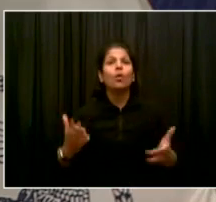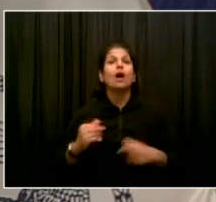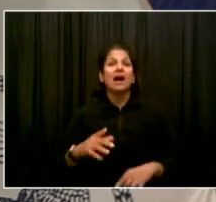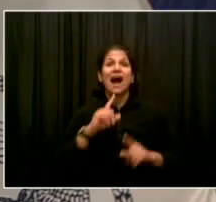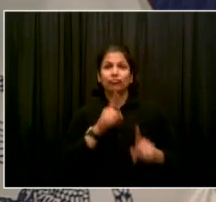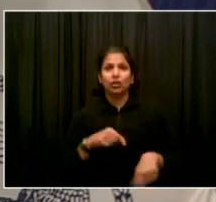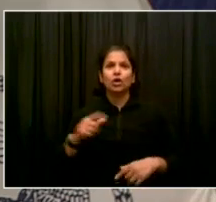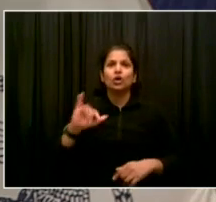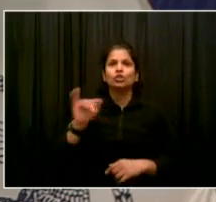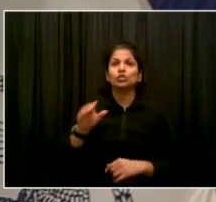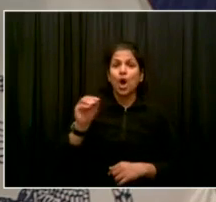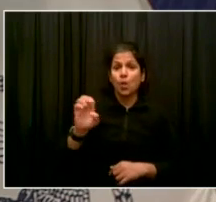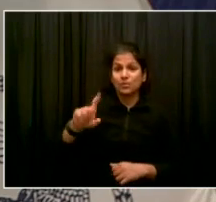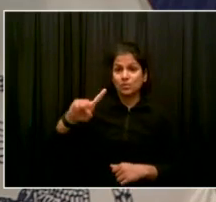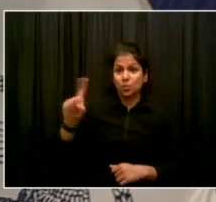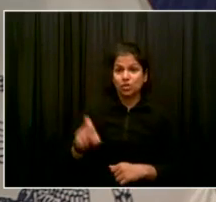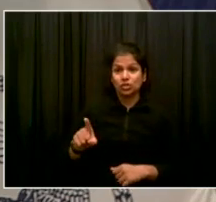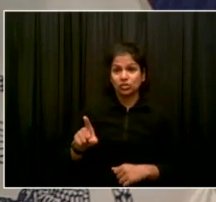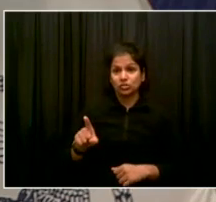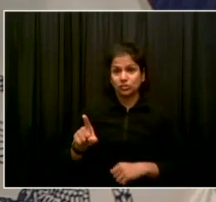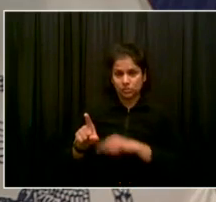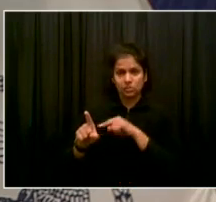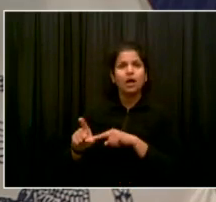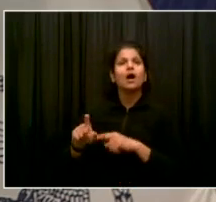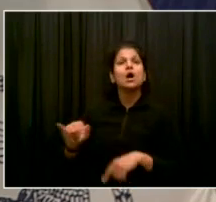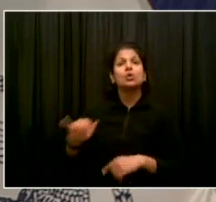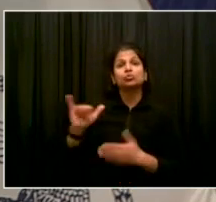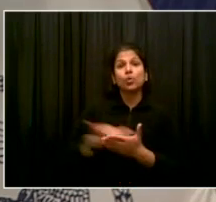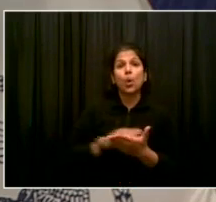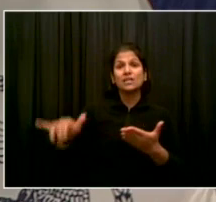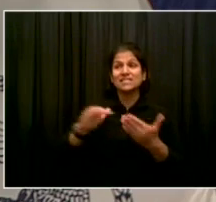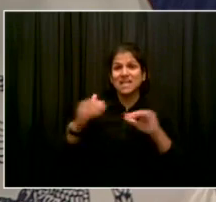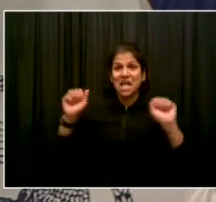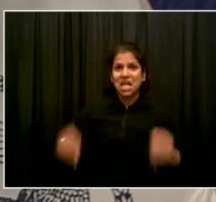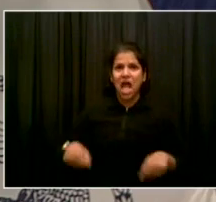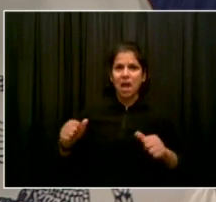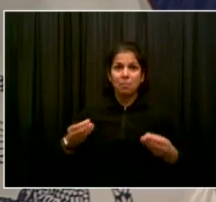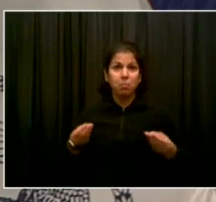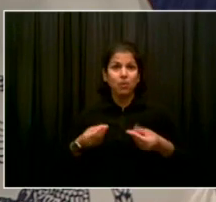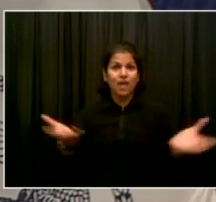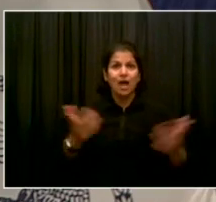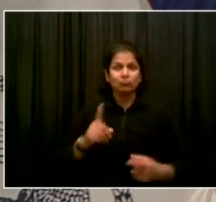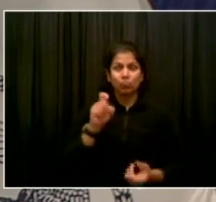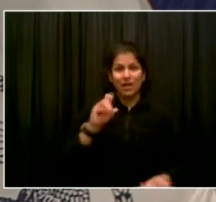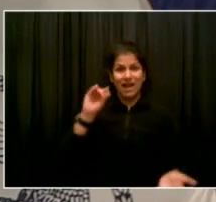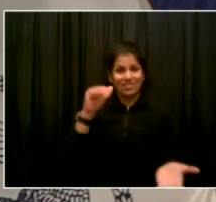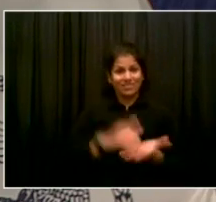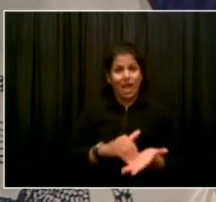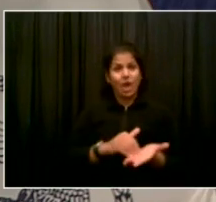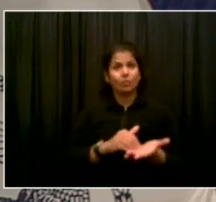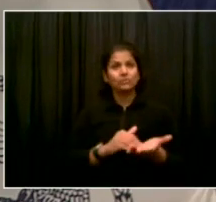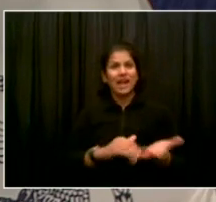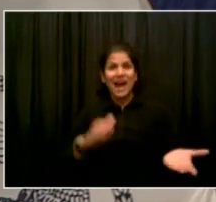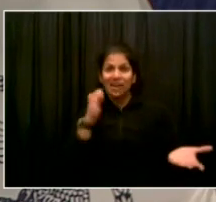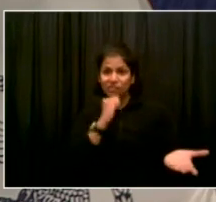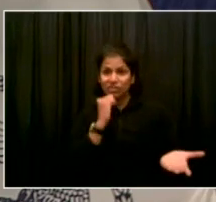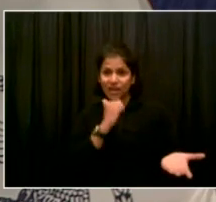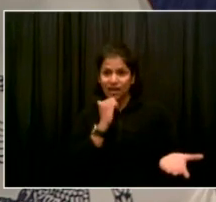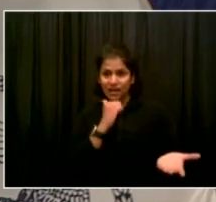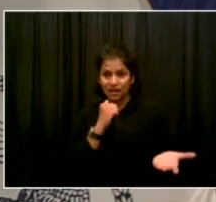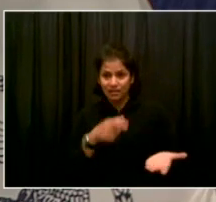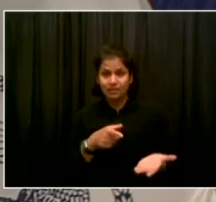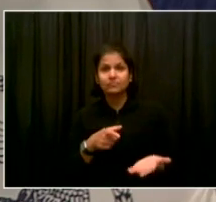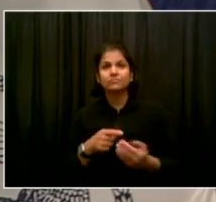others 180,000 a day, obviously we would like to see those home test kits cover thousands in the short term, ultimately